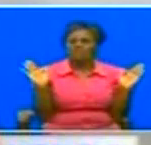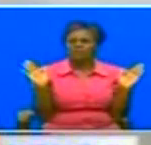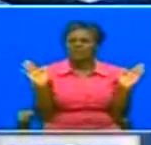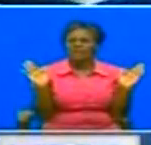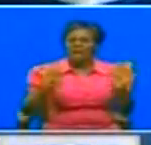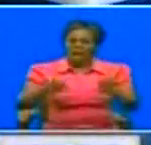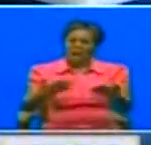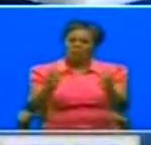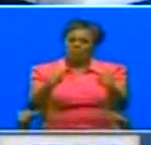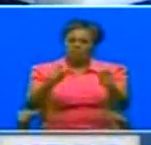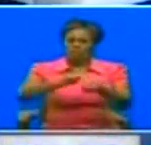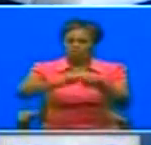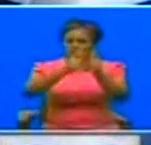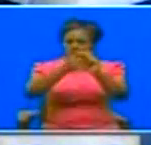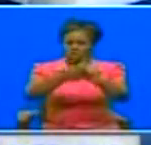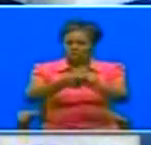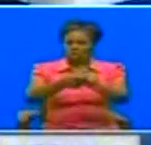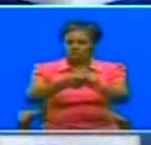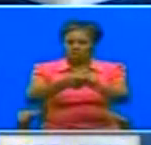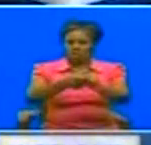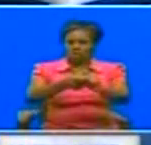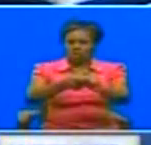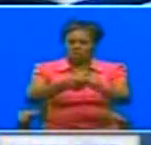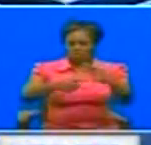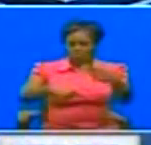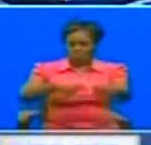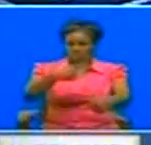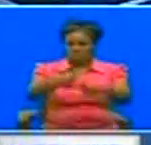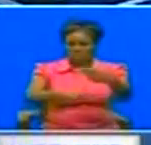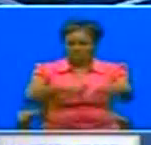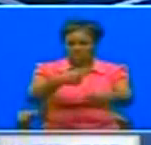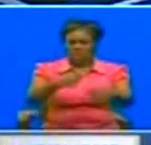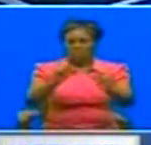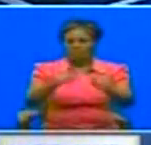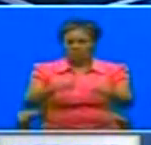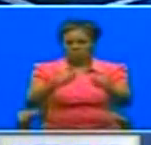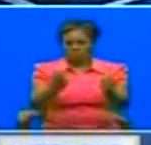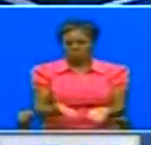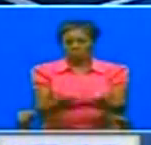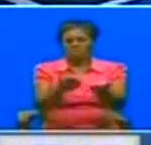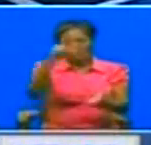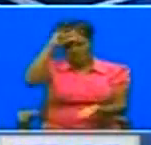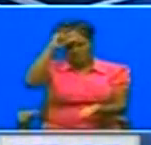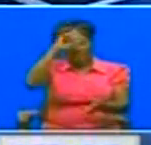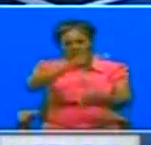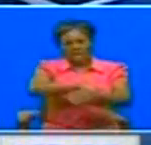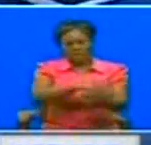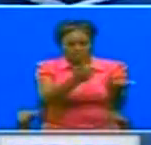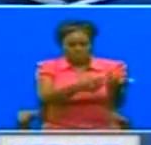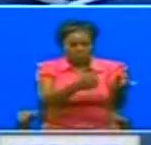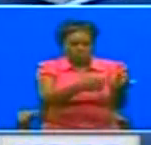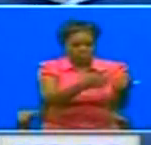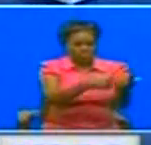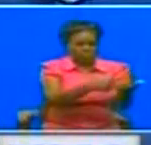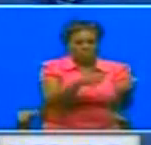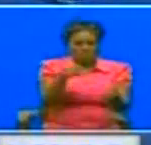So how then do we change that? How then do we change the process to enable the government get the statistics that it